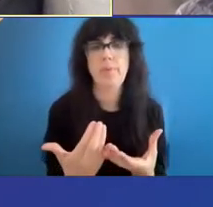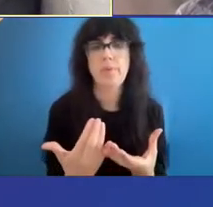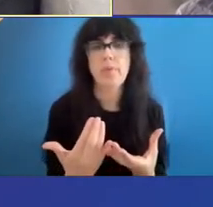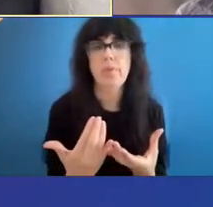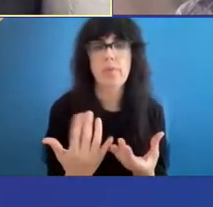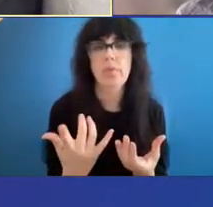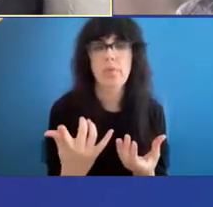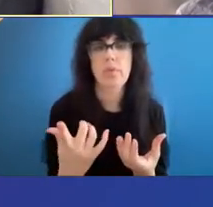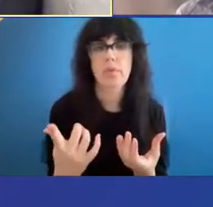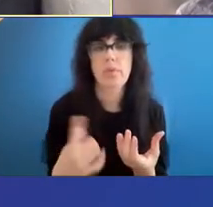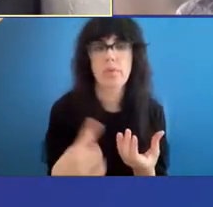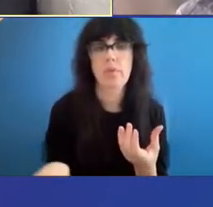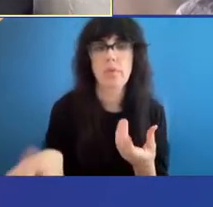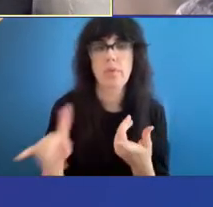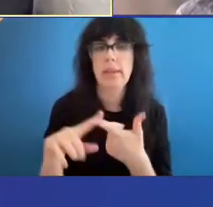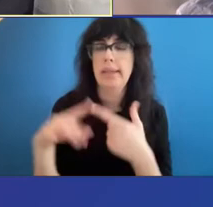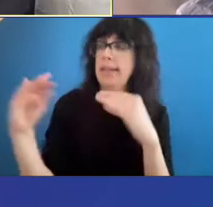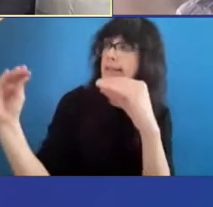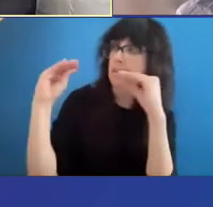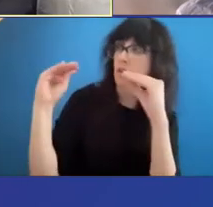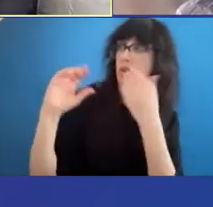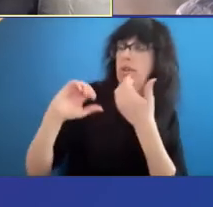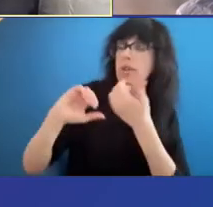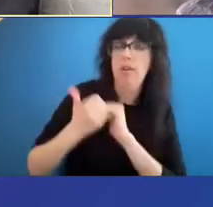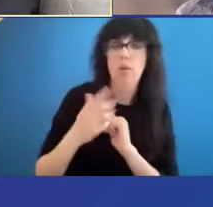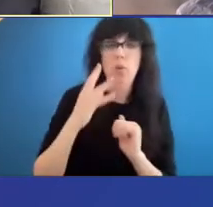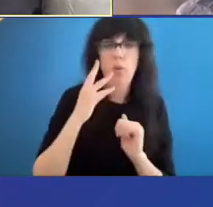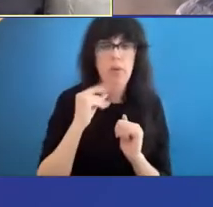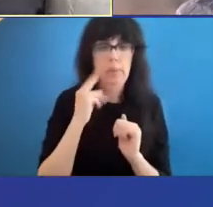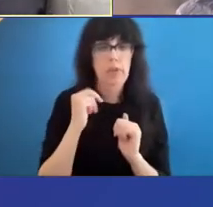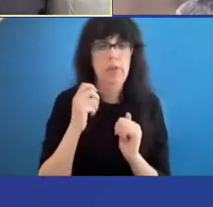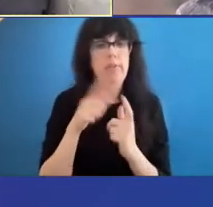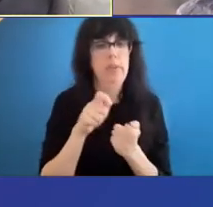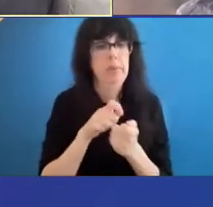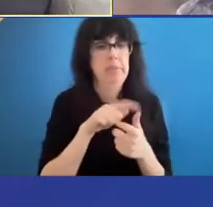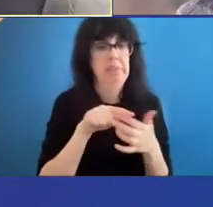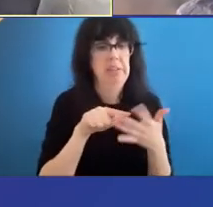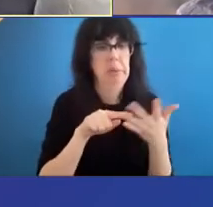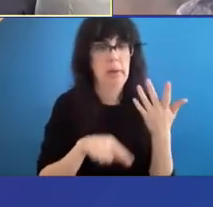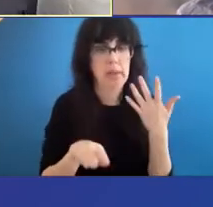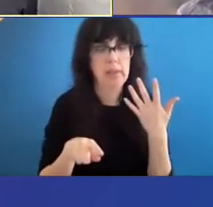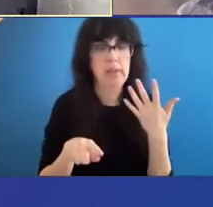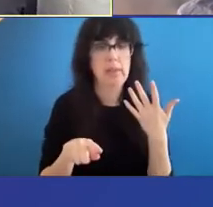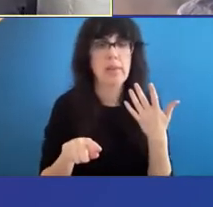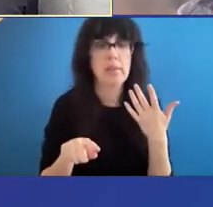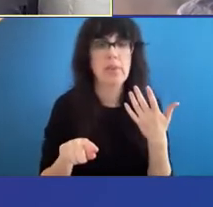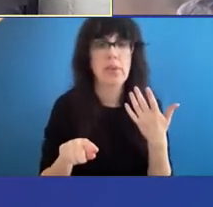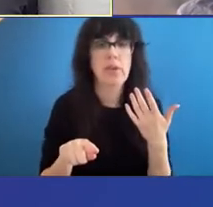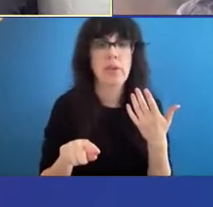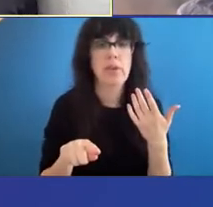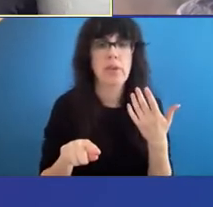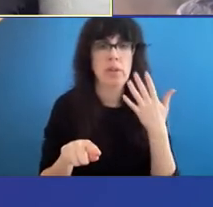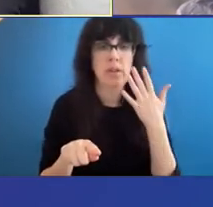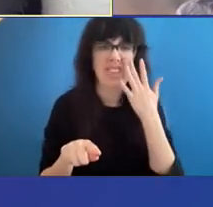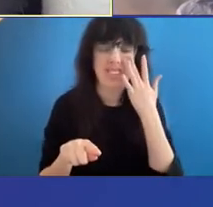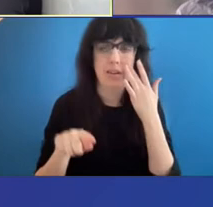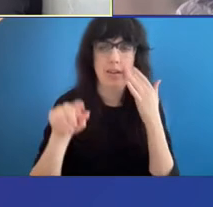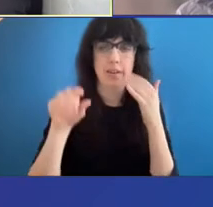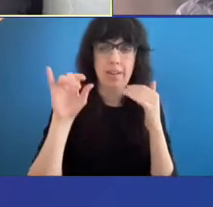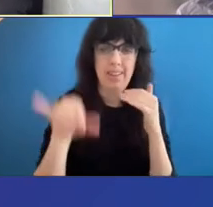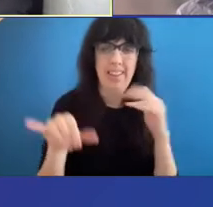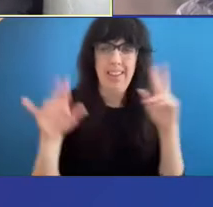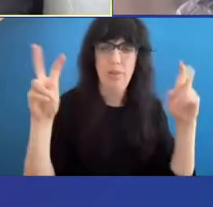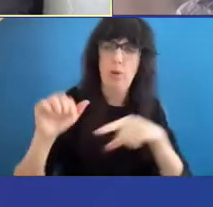to experience ourselves in certain ways. And the practice of